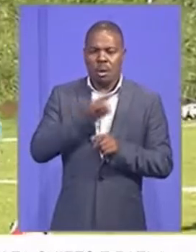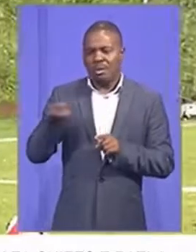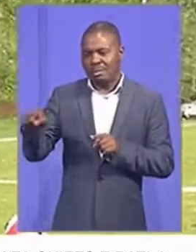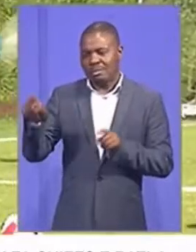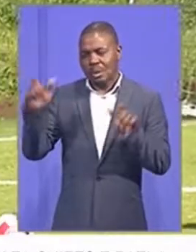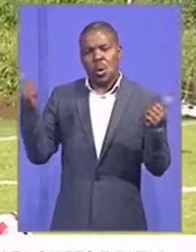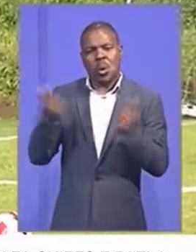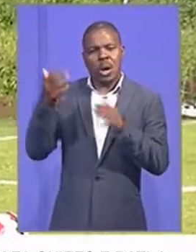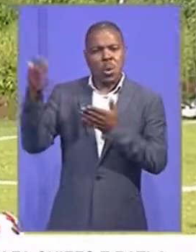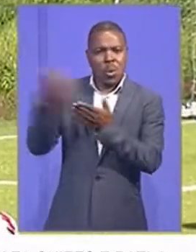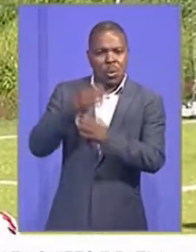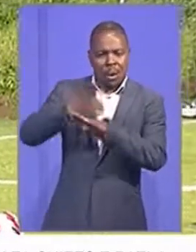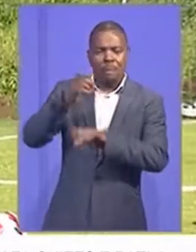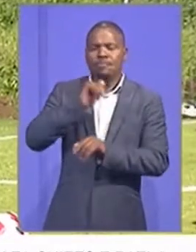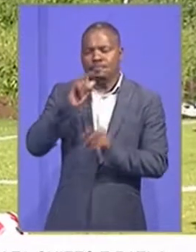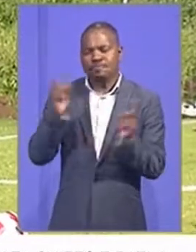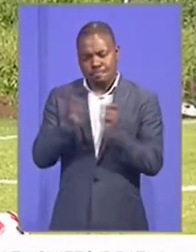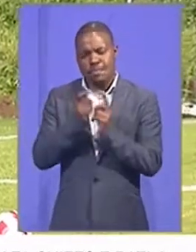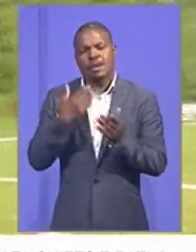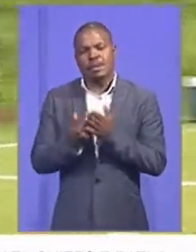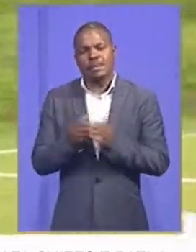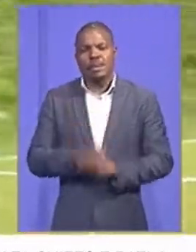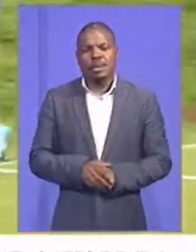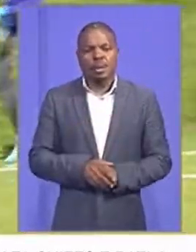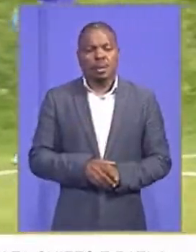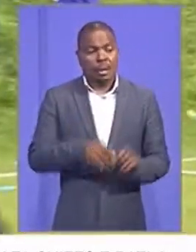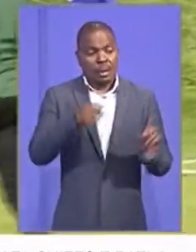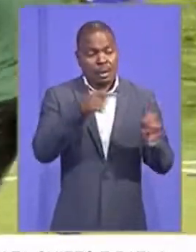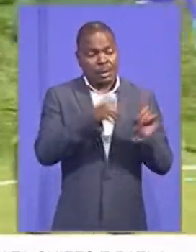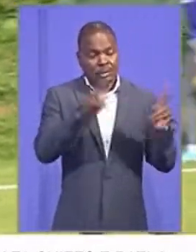nkile bompudi ba league ho latela dipalo. Chiefs ina le